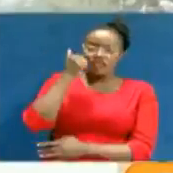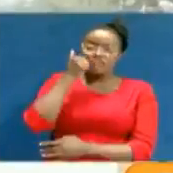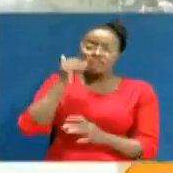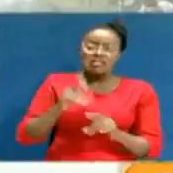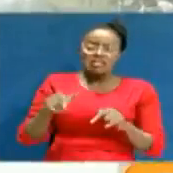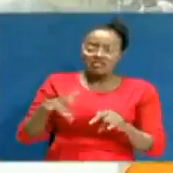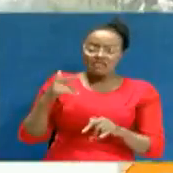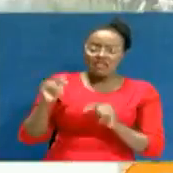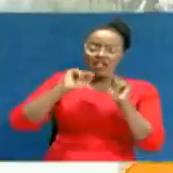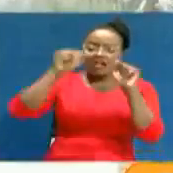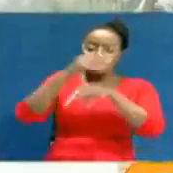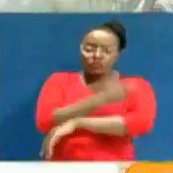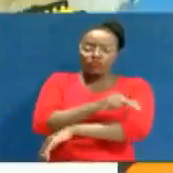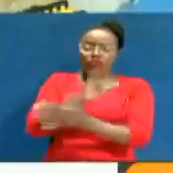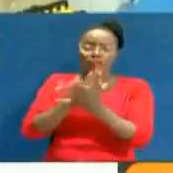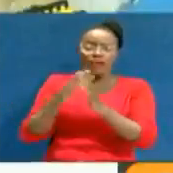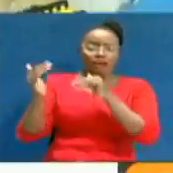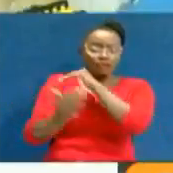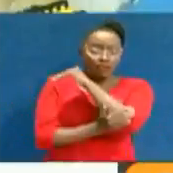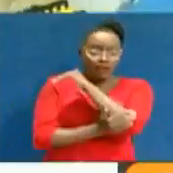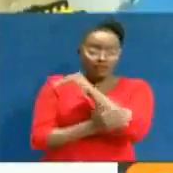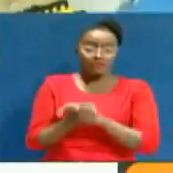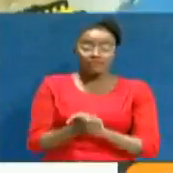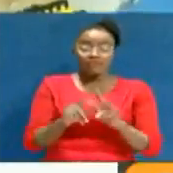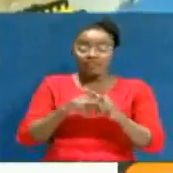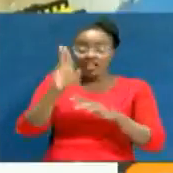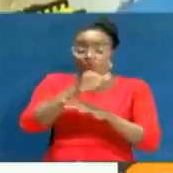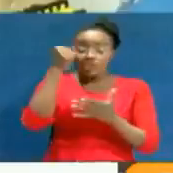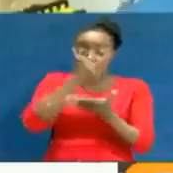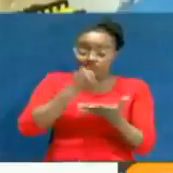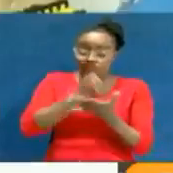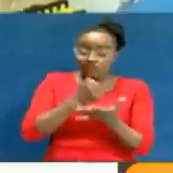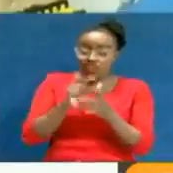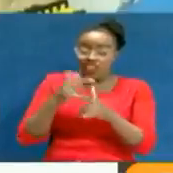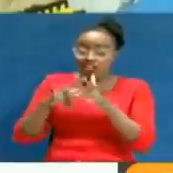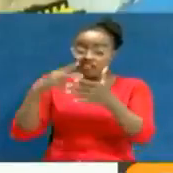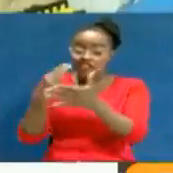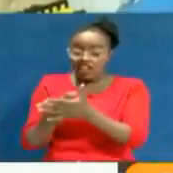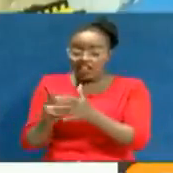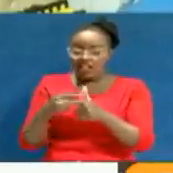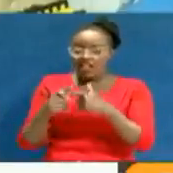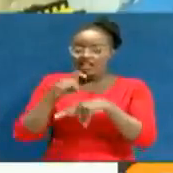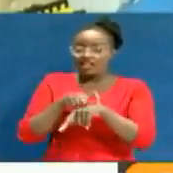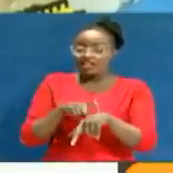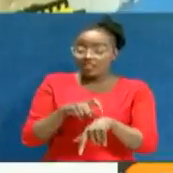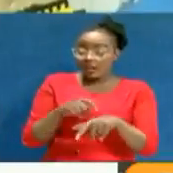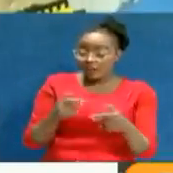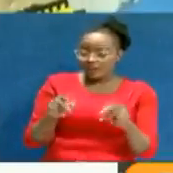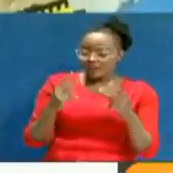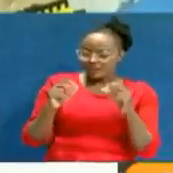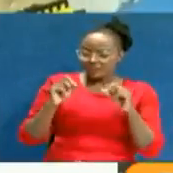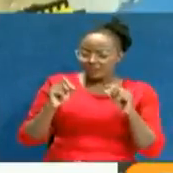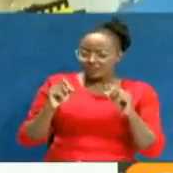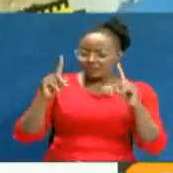health facilities, it usually gets worse. He starts using concussions, they fail. Then when now he